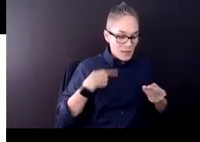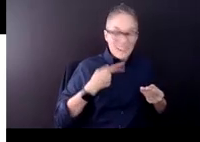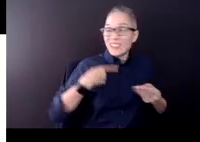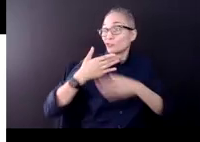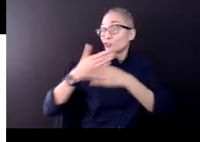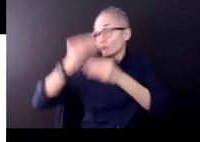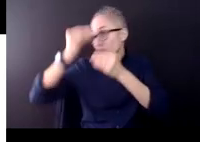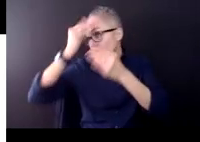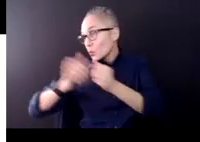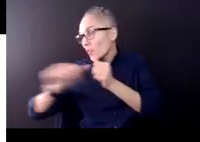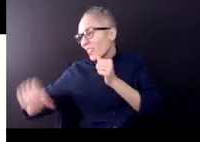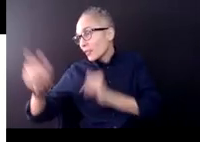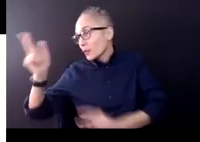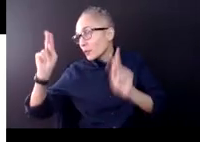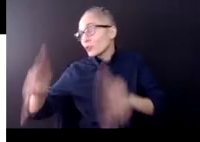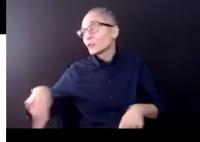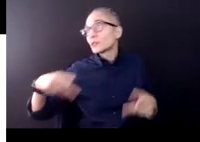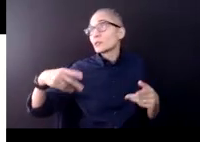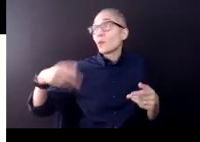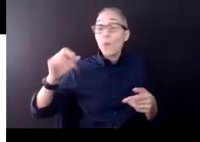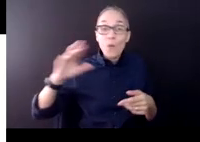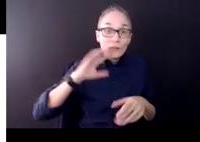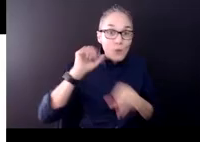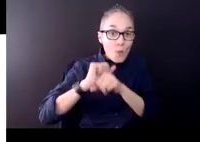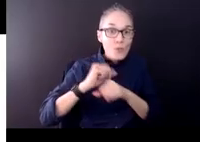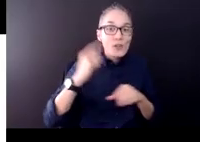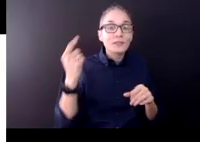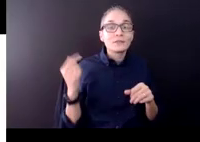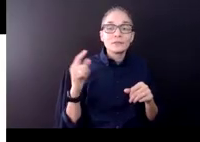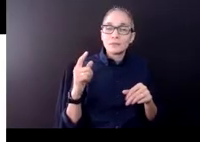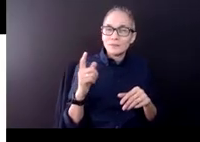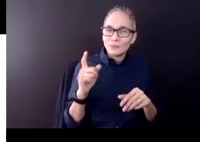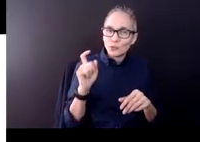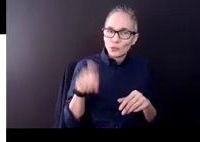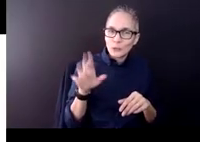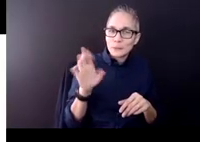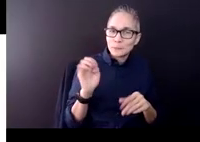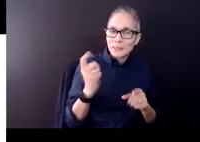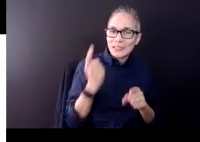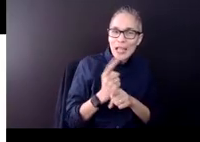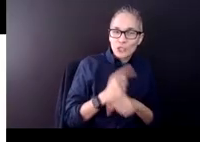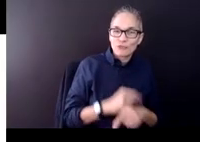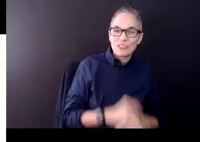else, especially if it's going to be something for something in class, make sure it's accurate, right?